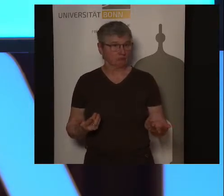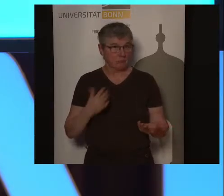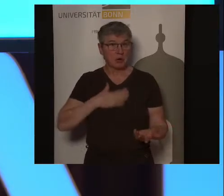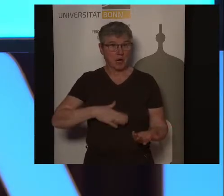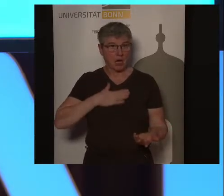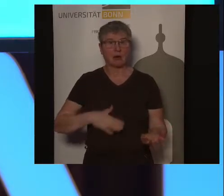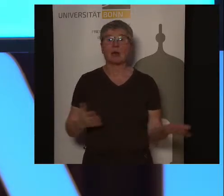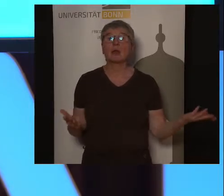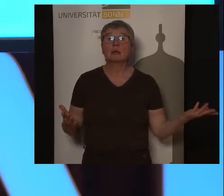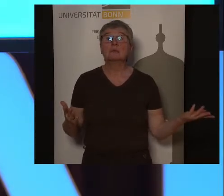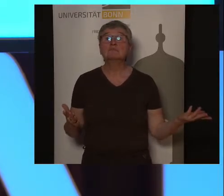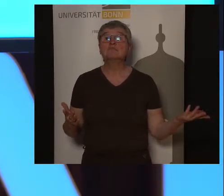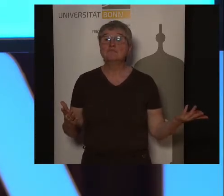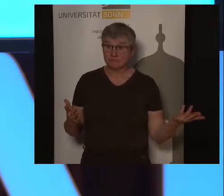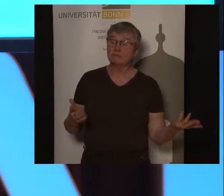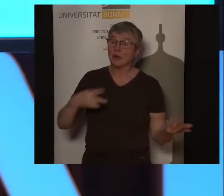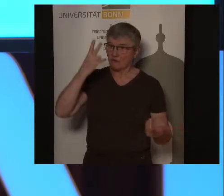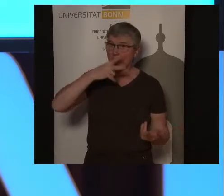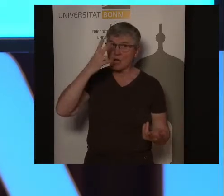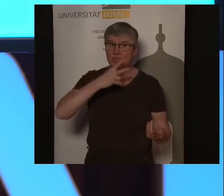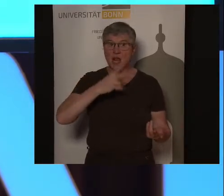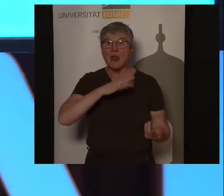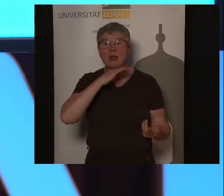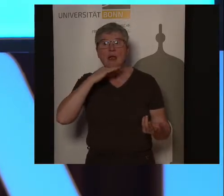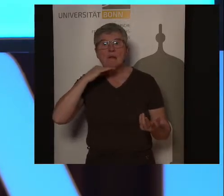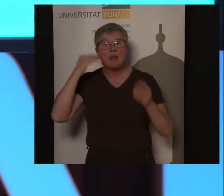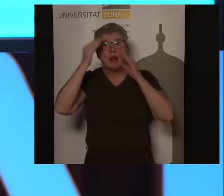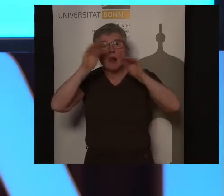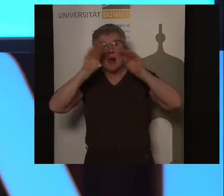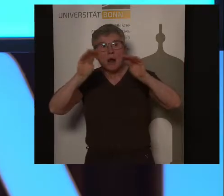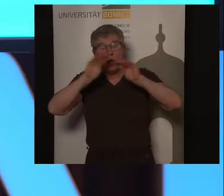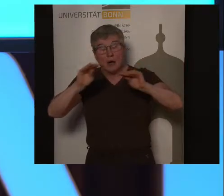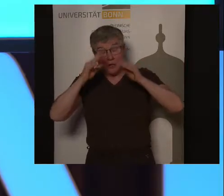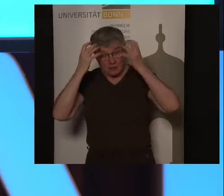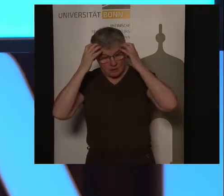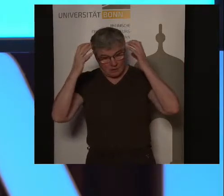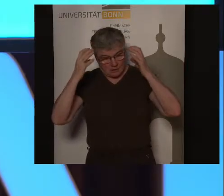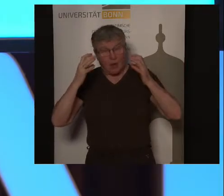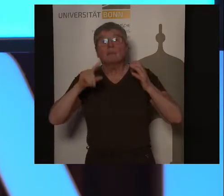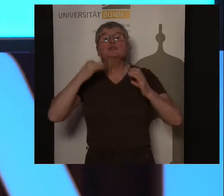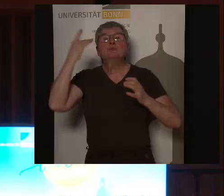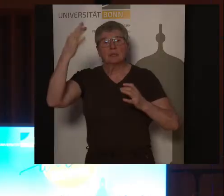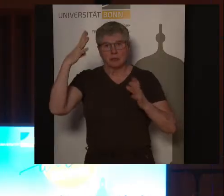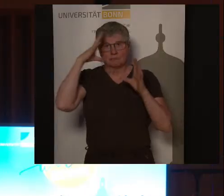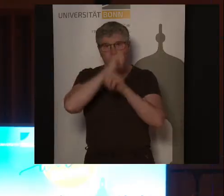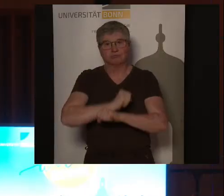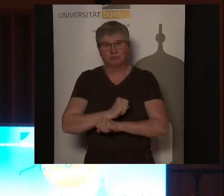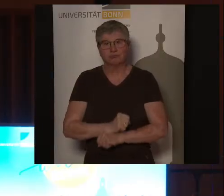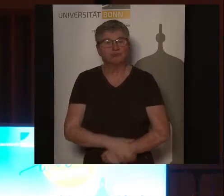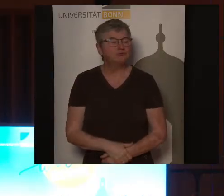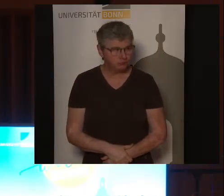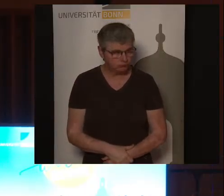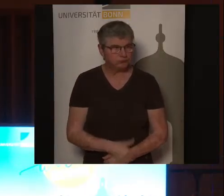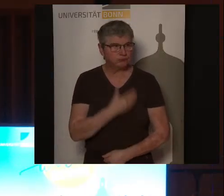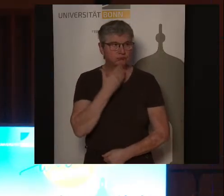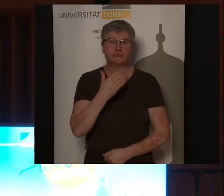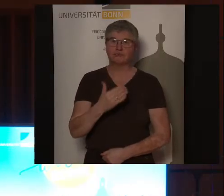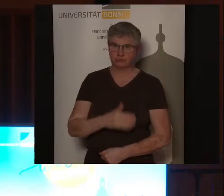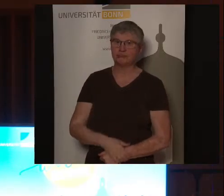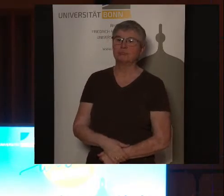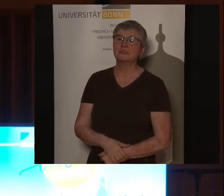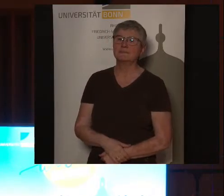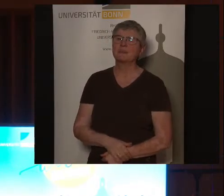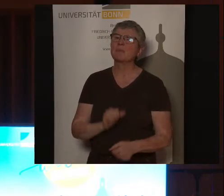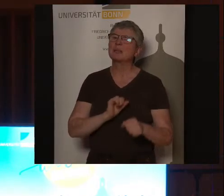talk to the ASTA, talk to the Department of Faculty Student Councils. I understand that it's a lot in the beginning, but you will get a hold of it.